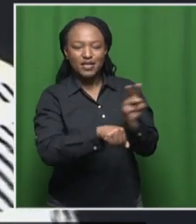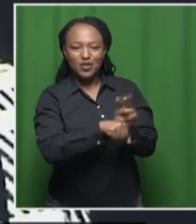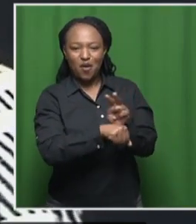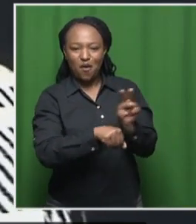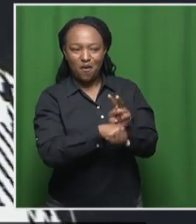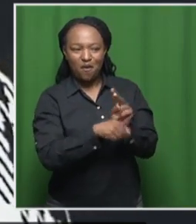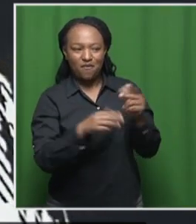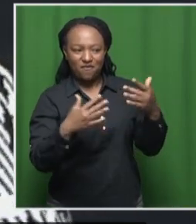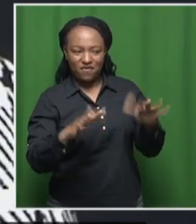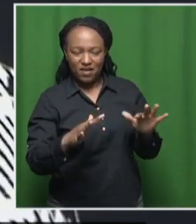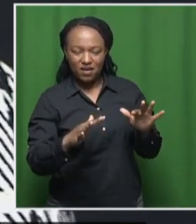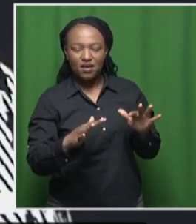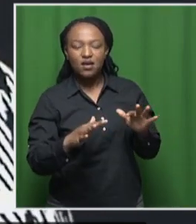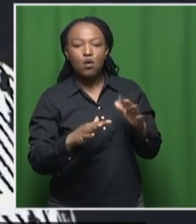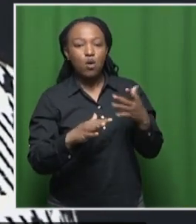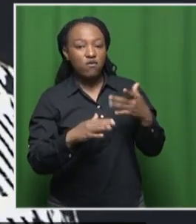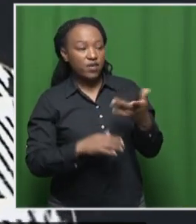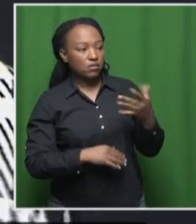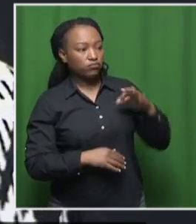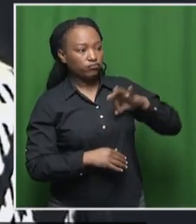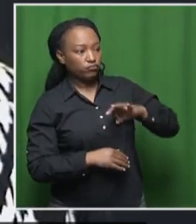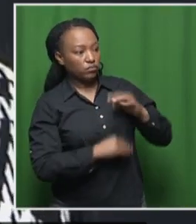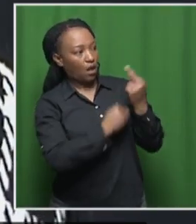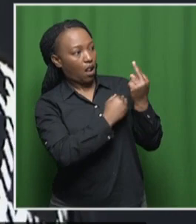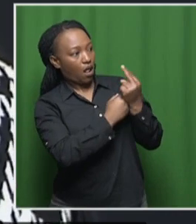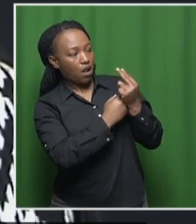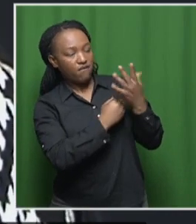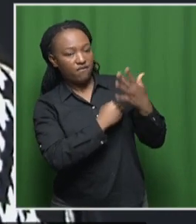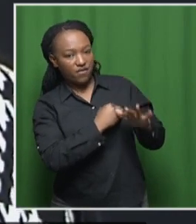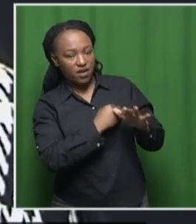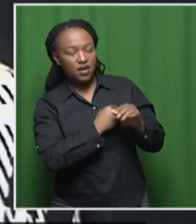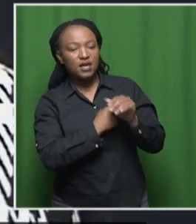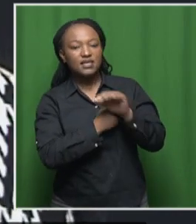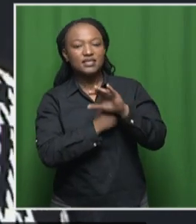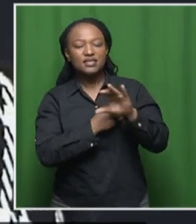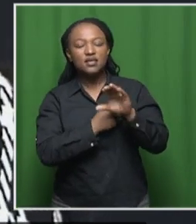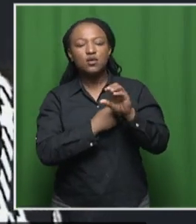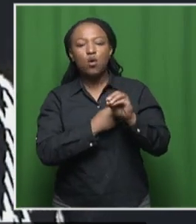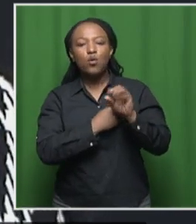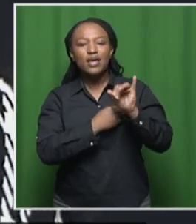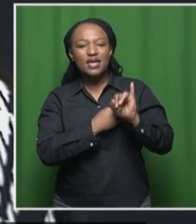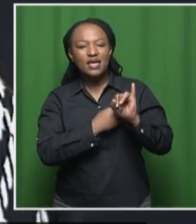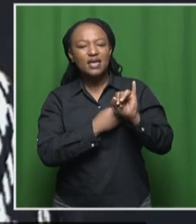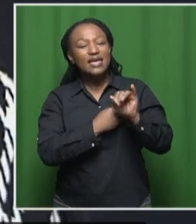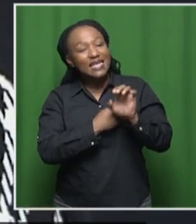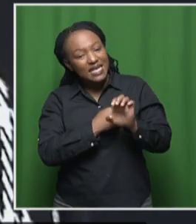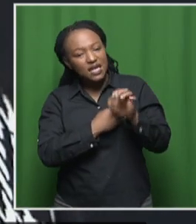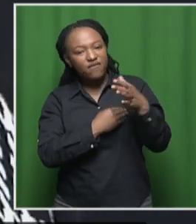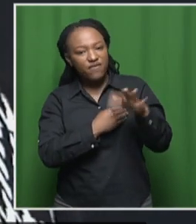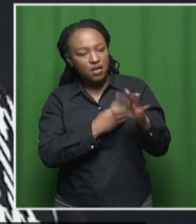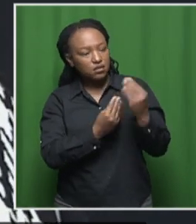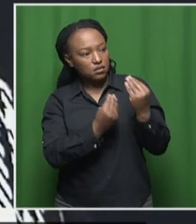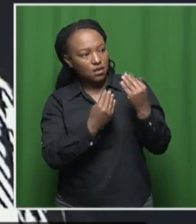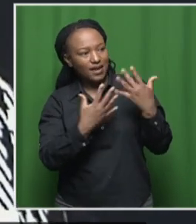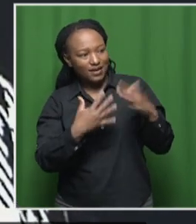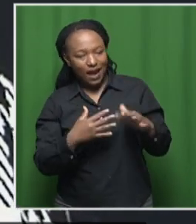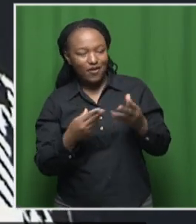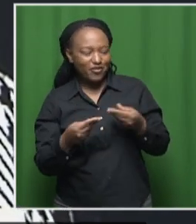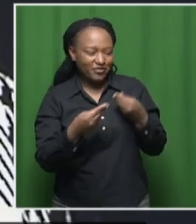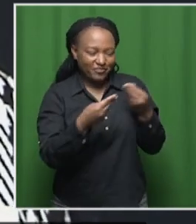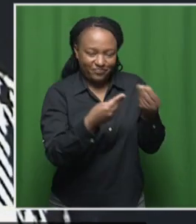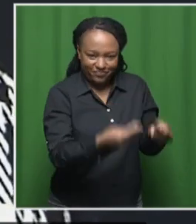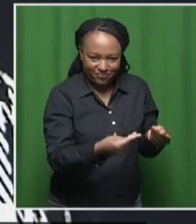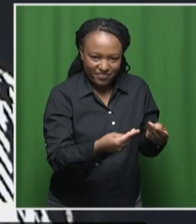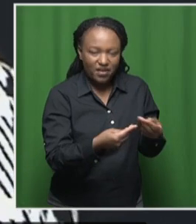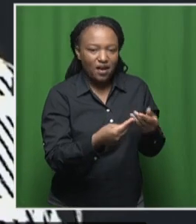You know, what you've gained from the COE, you can pass on to the younger generation, and you know, you just get such a